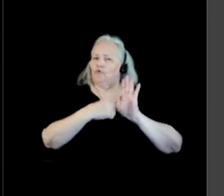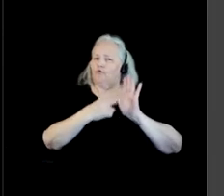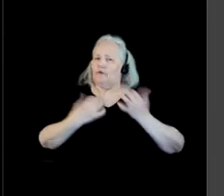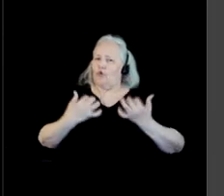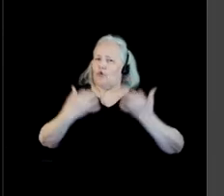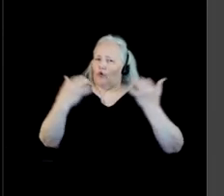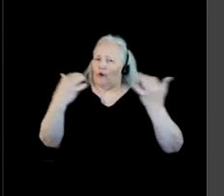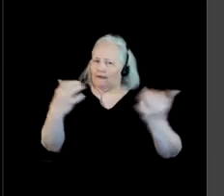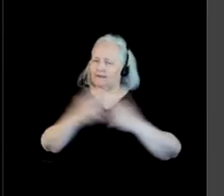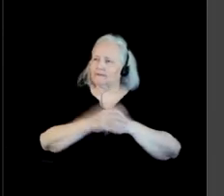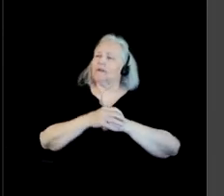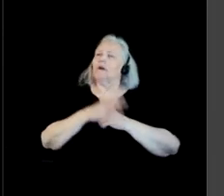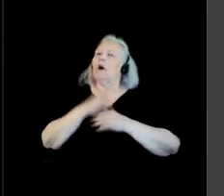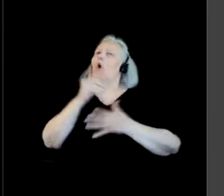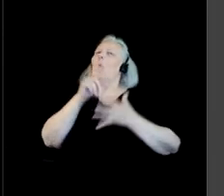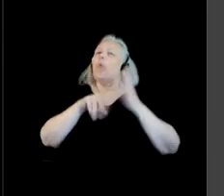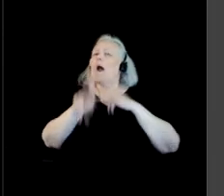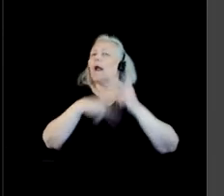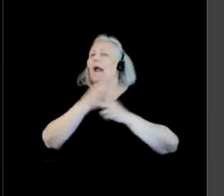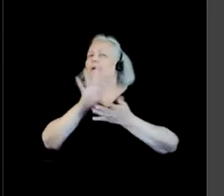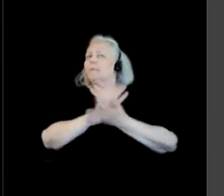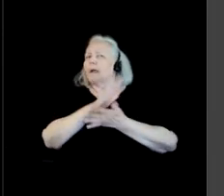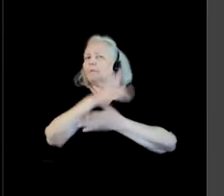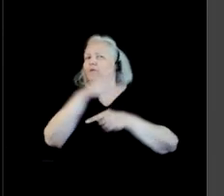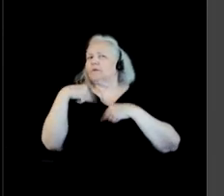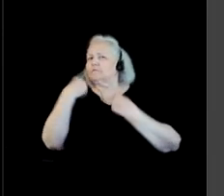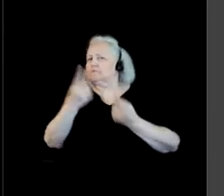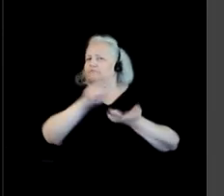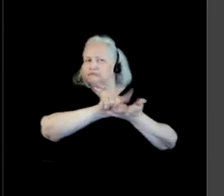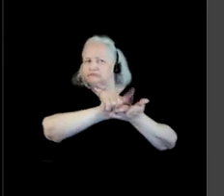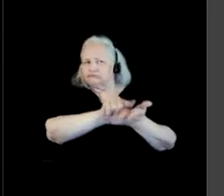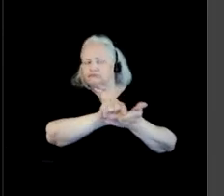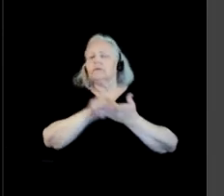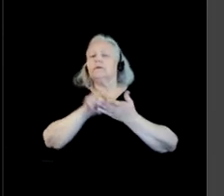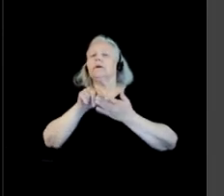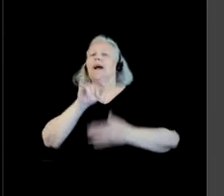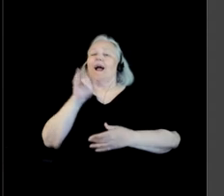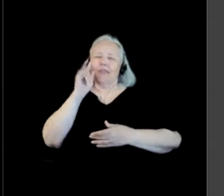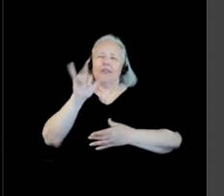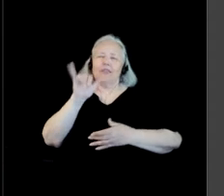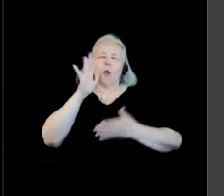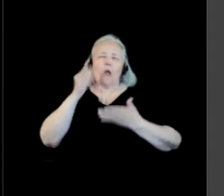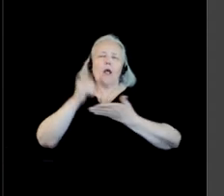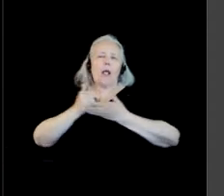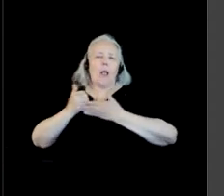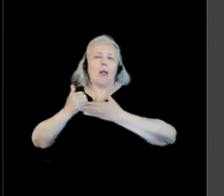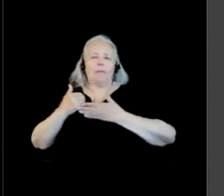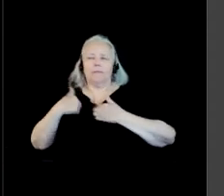kinds of papers are appearing in that will really help prospective authors think about how to